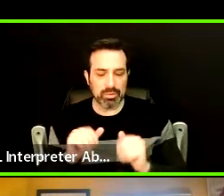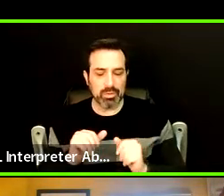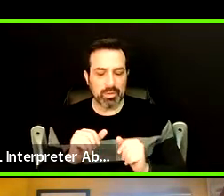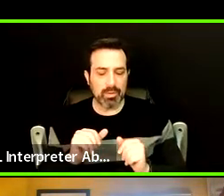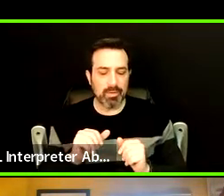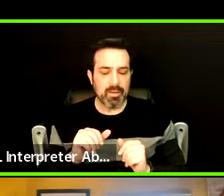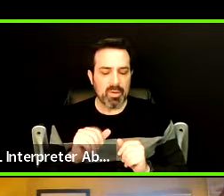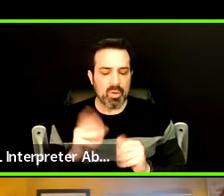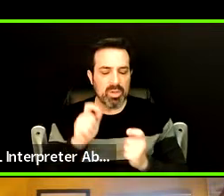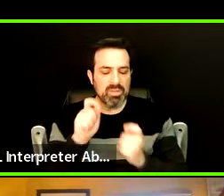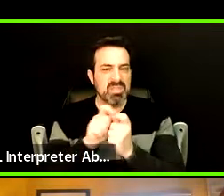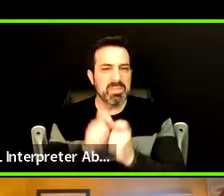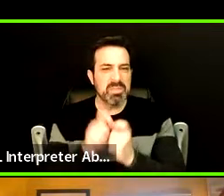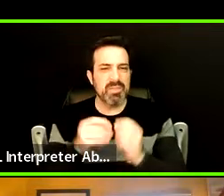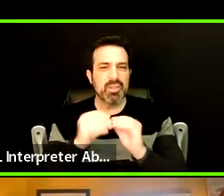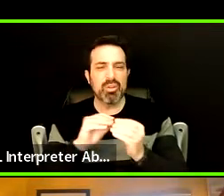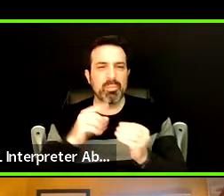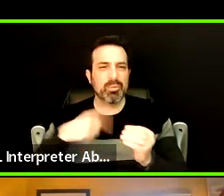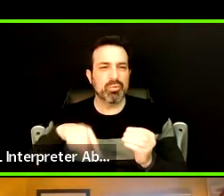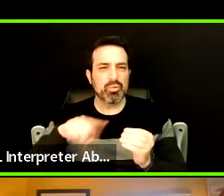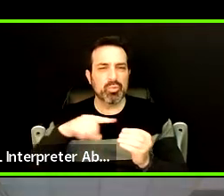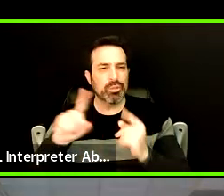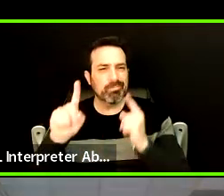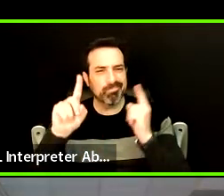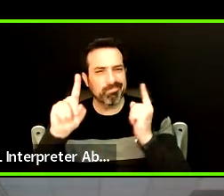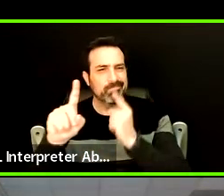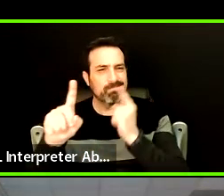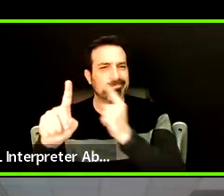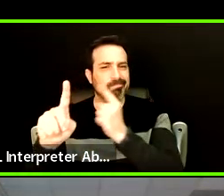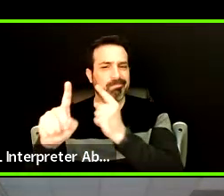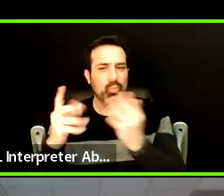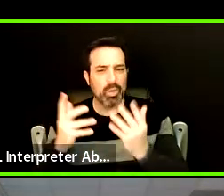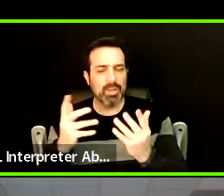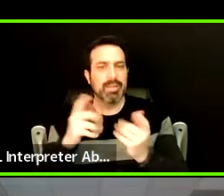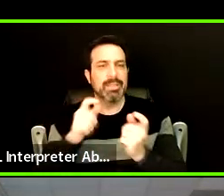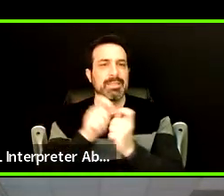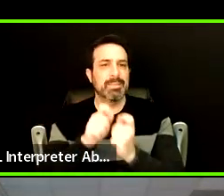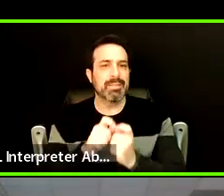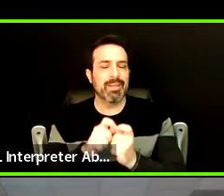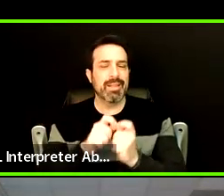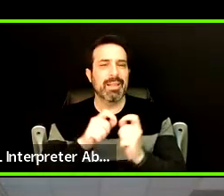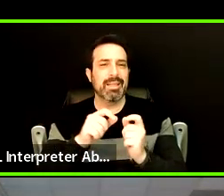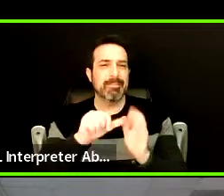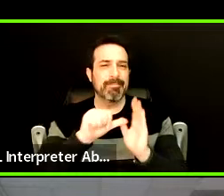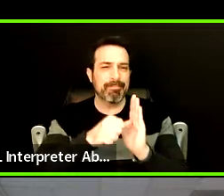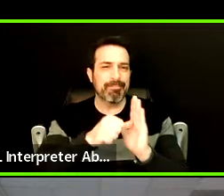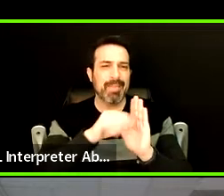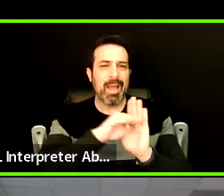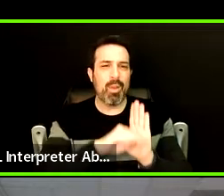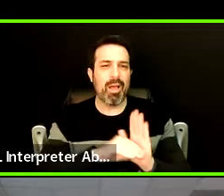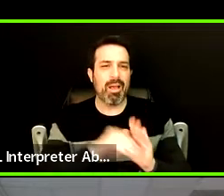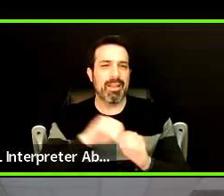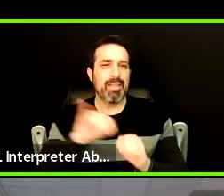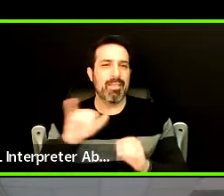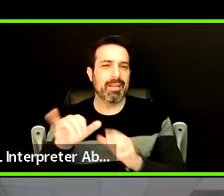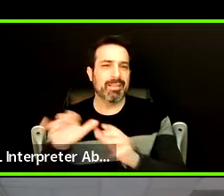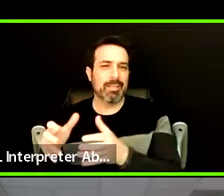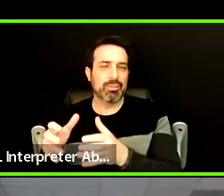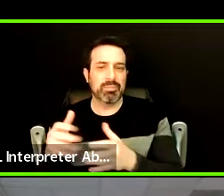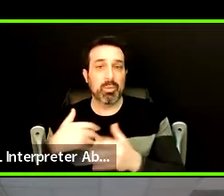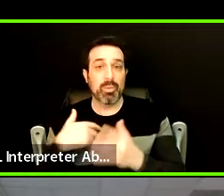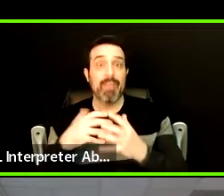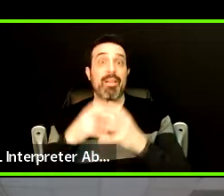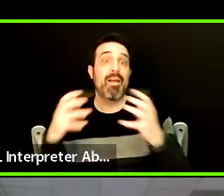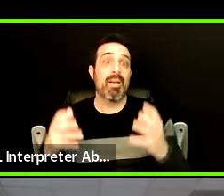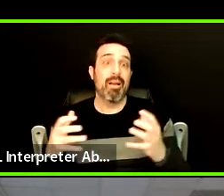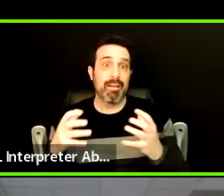the specific numbers that we're aspiring to, and then specifically outlining that within that section? But we had a lot of